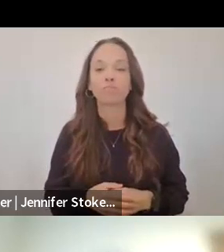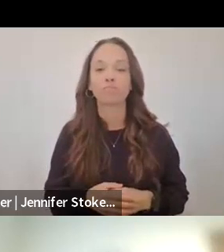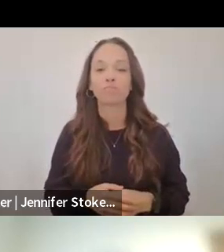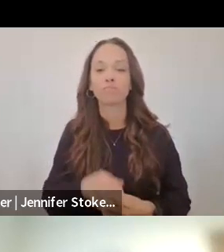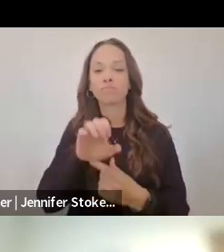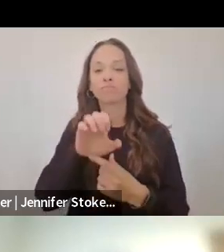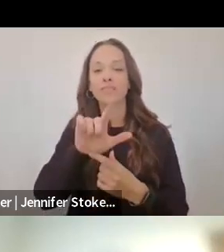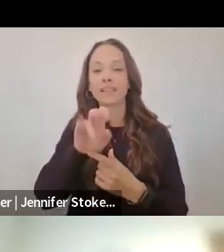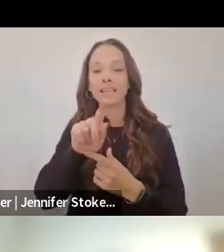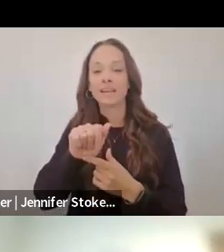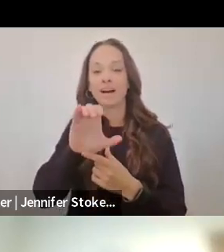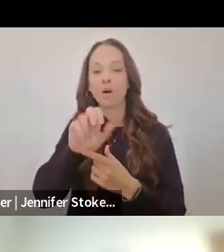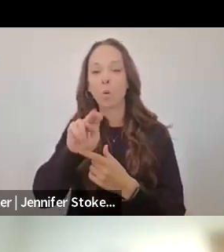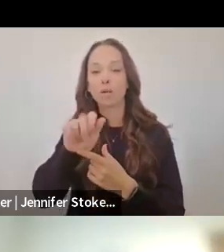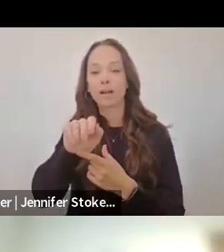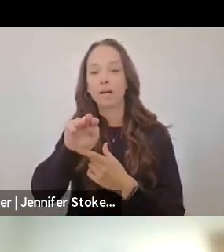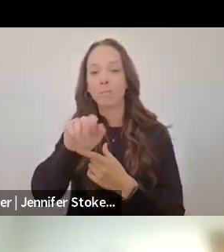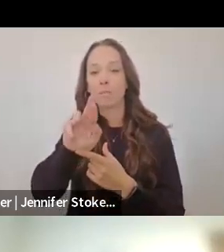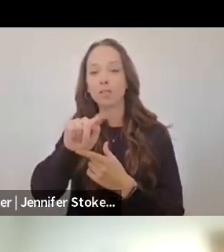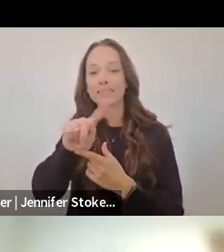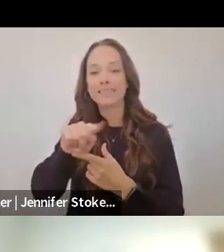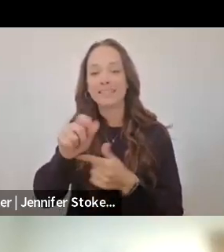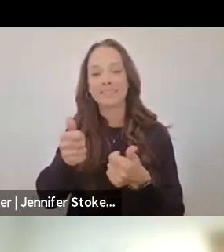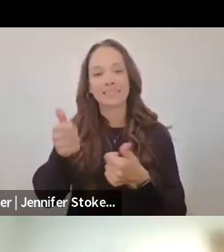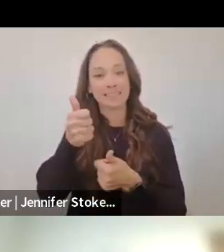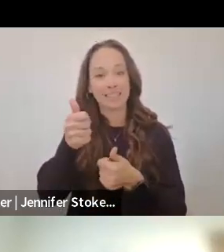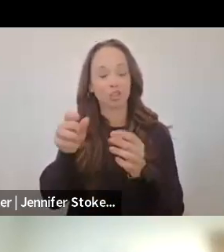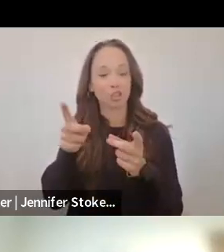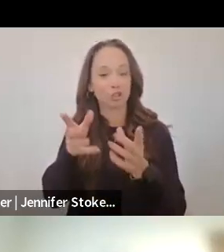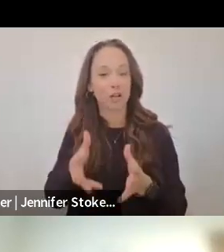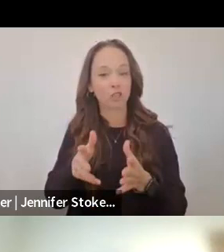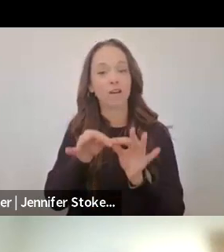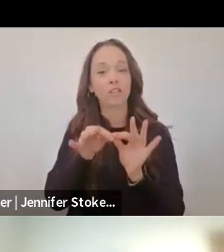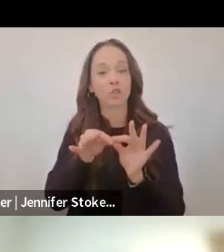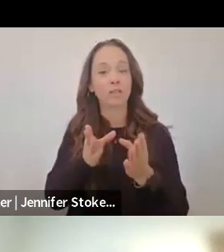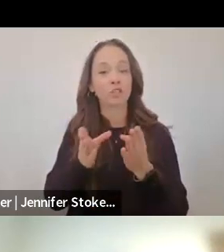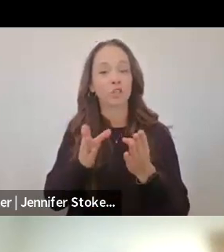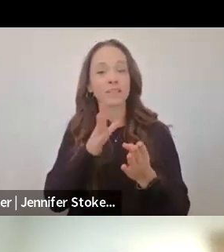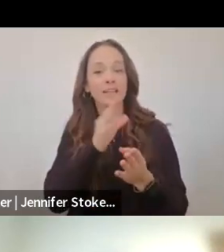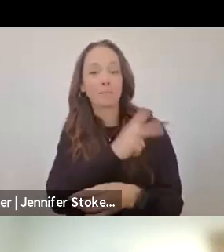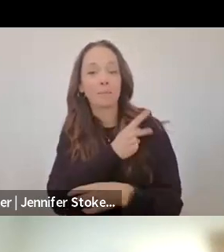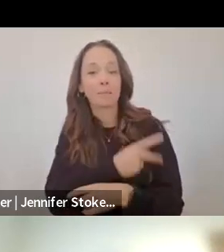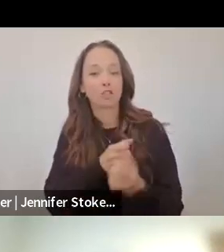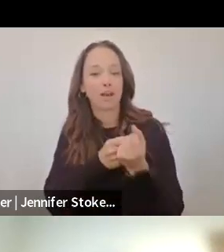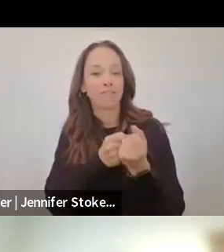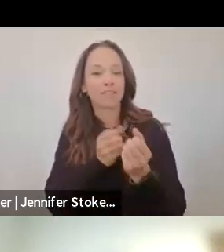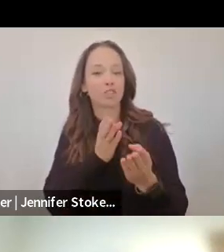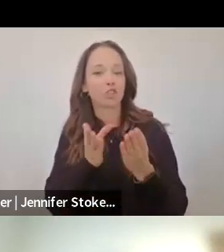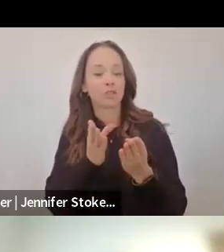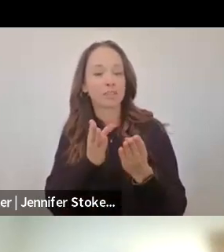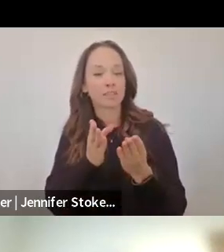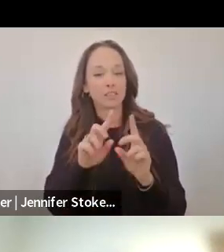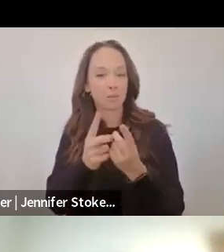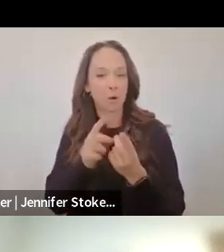Elida Acuna Martinez is the Senior Director of the Interpreter Services and Patient Advocacy Departments at the East